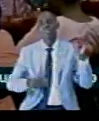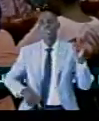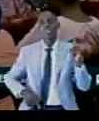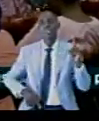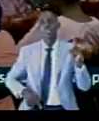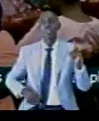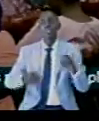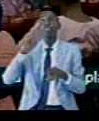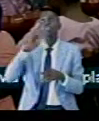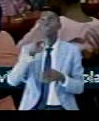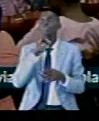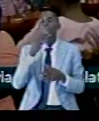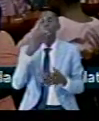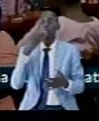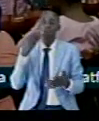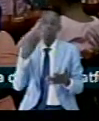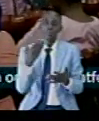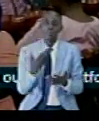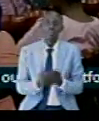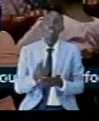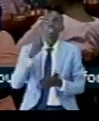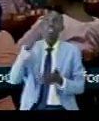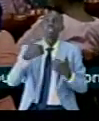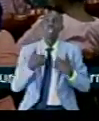Check your body and come forward.